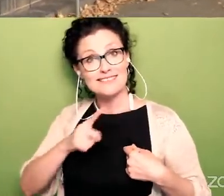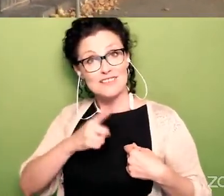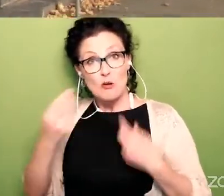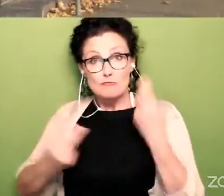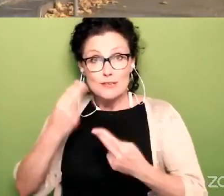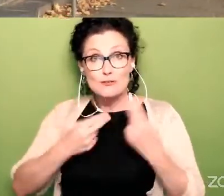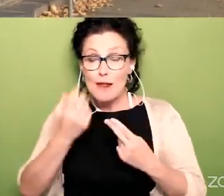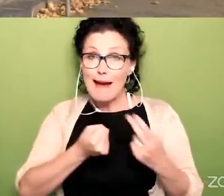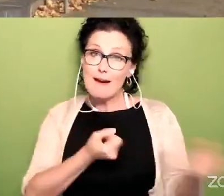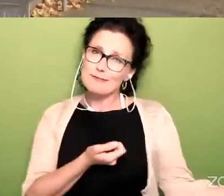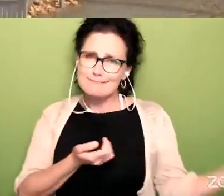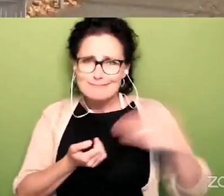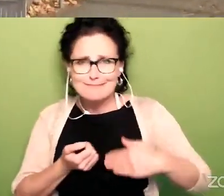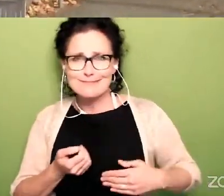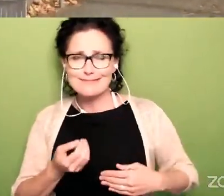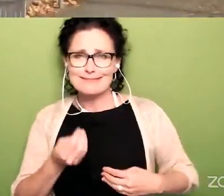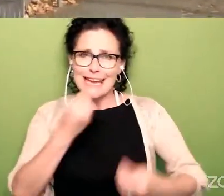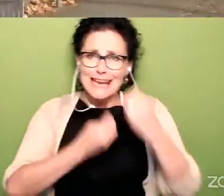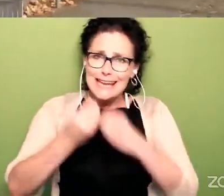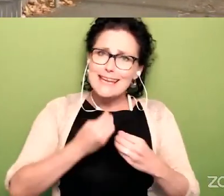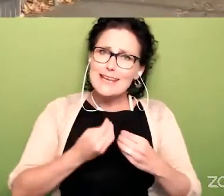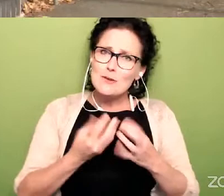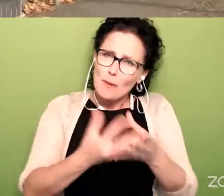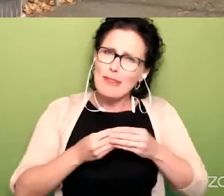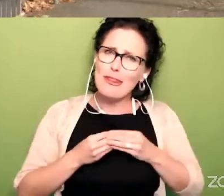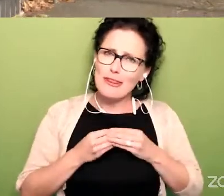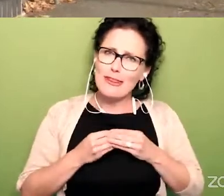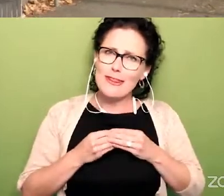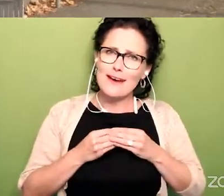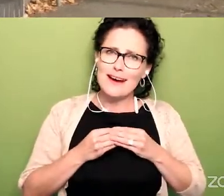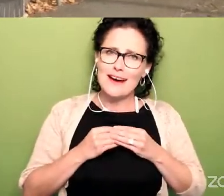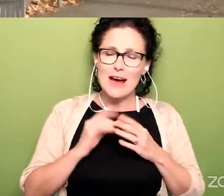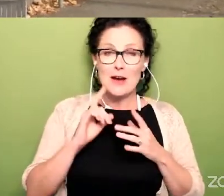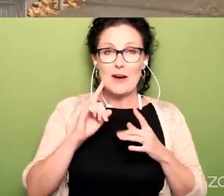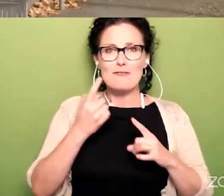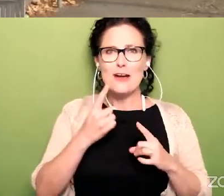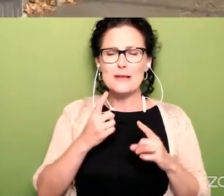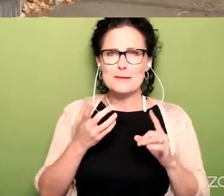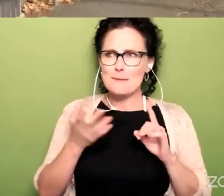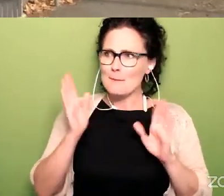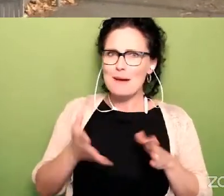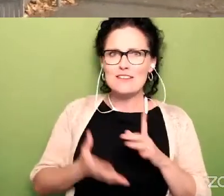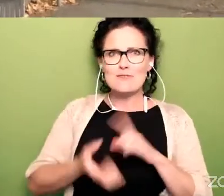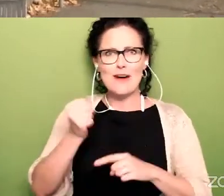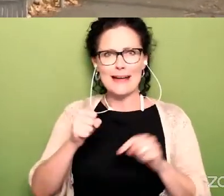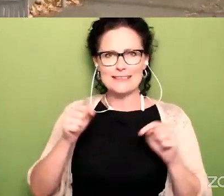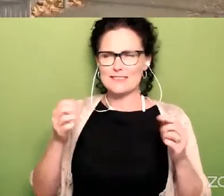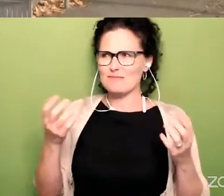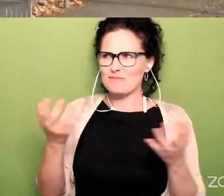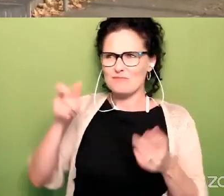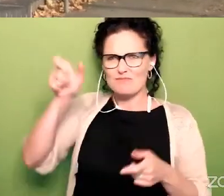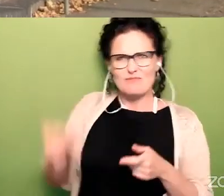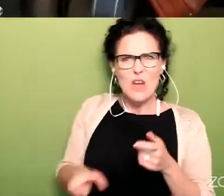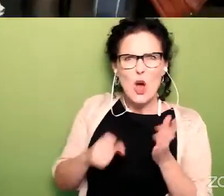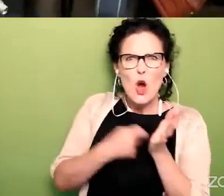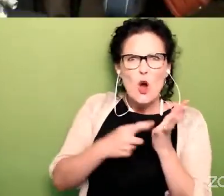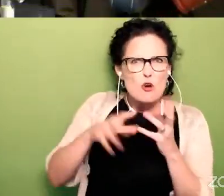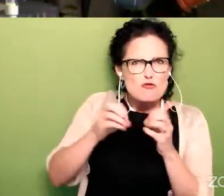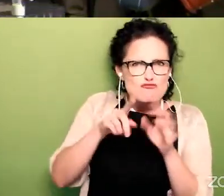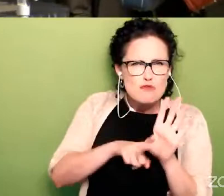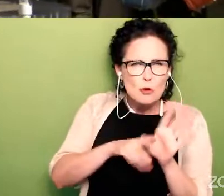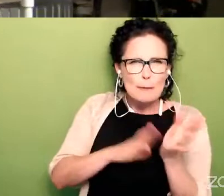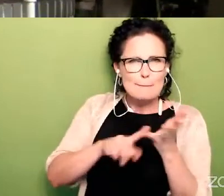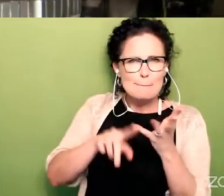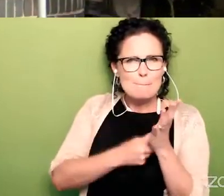is. You do realise that Ruby Murray isn't a person, don't you? What? It's a thing that we say. It means